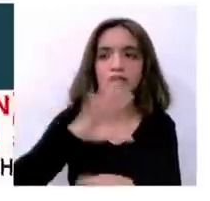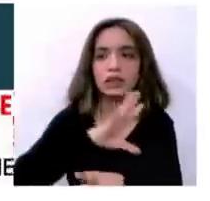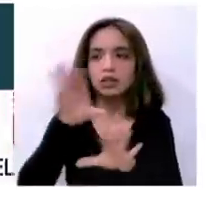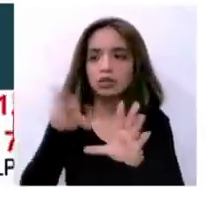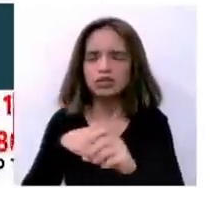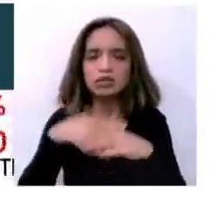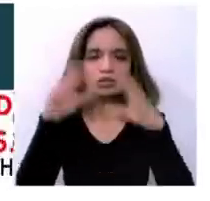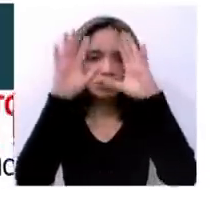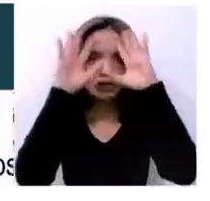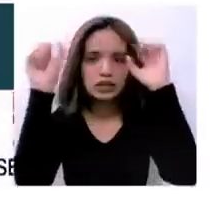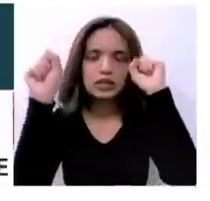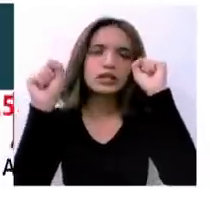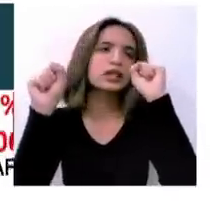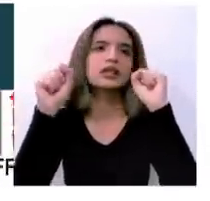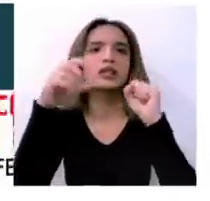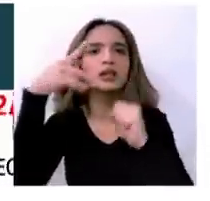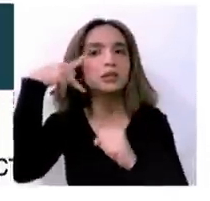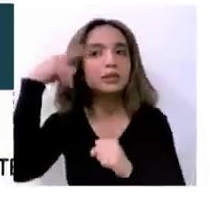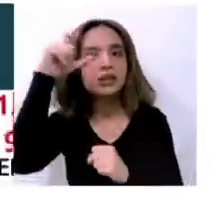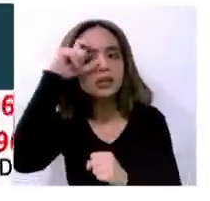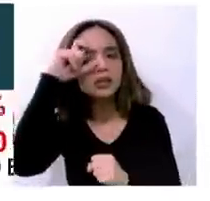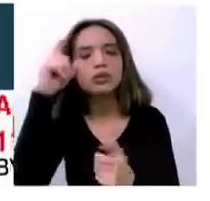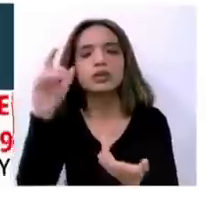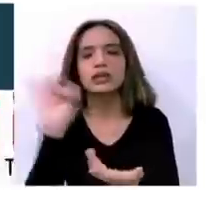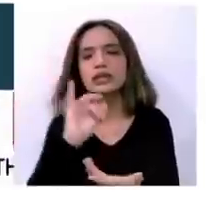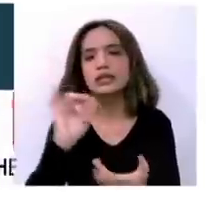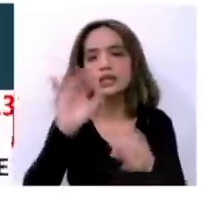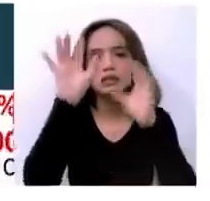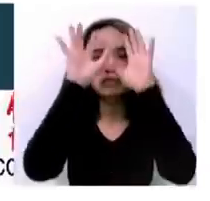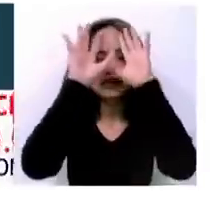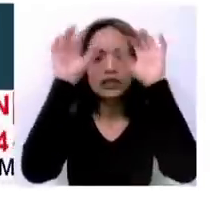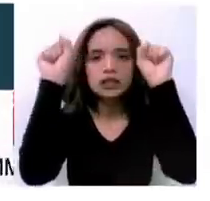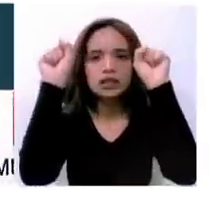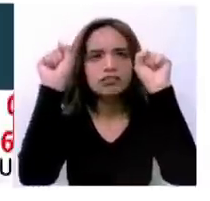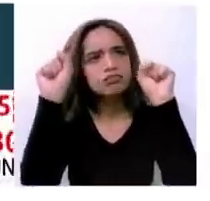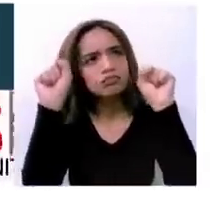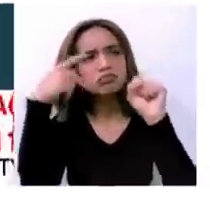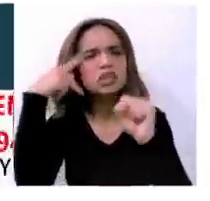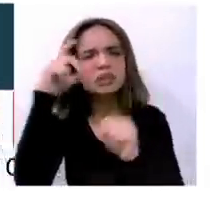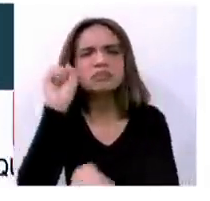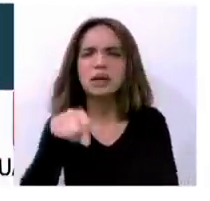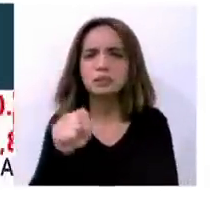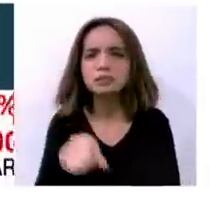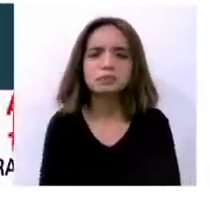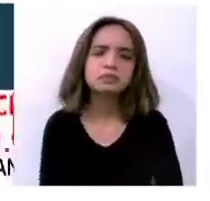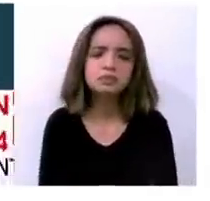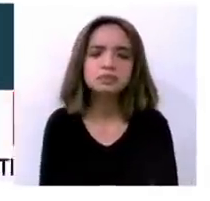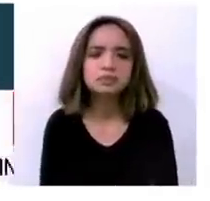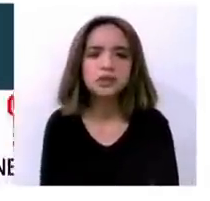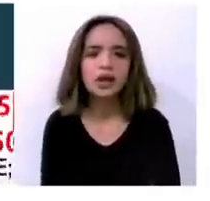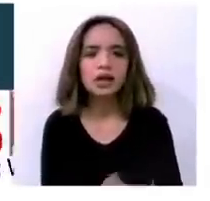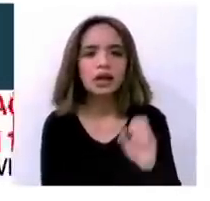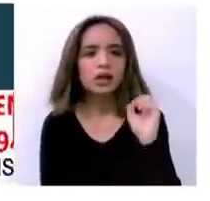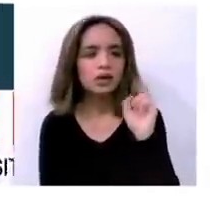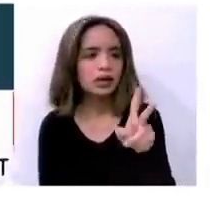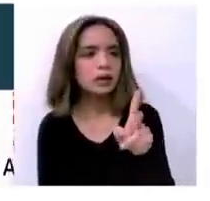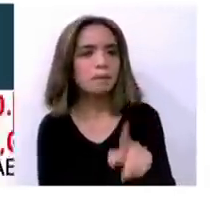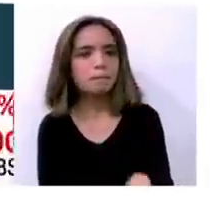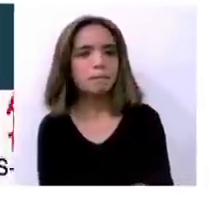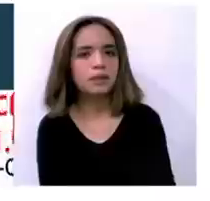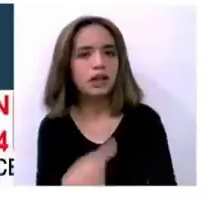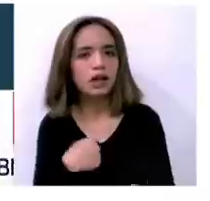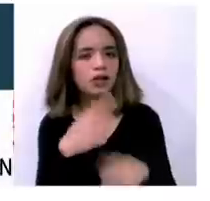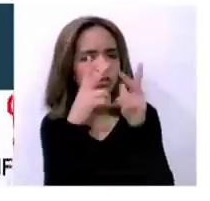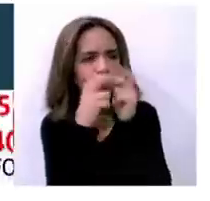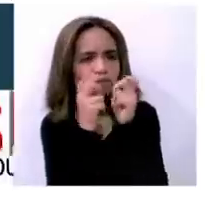President Pinoy, no? Even President, President Pinoy, for that matter. I also hear